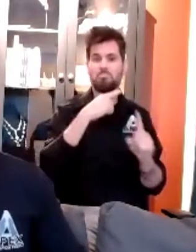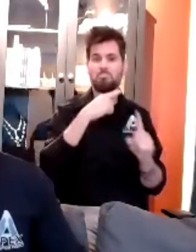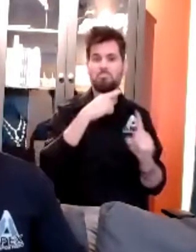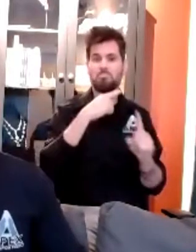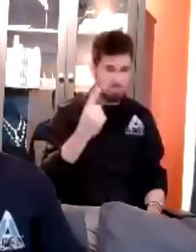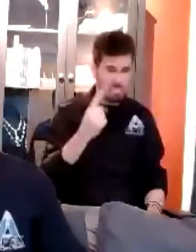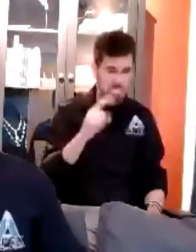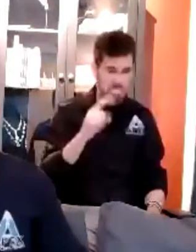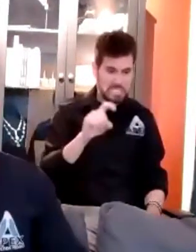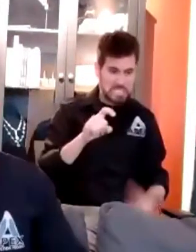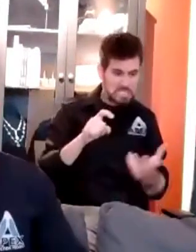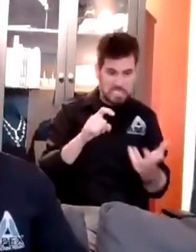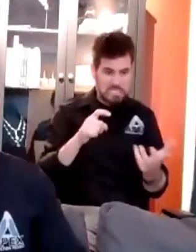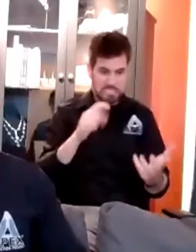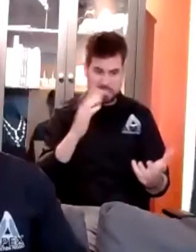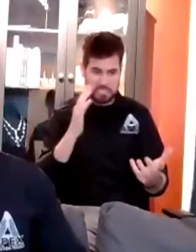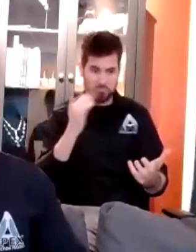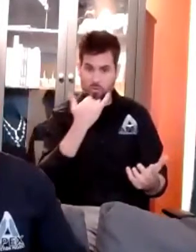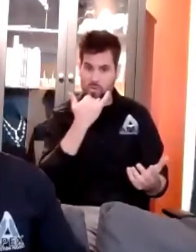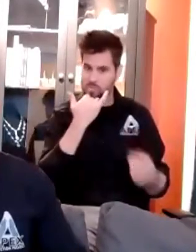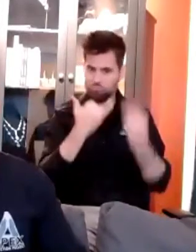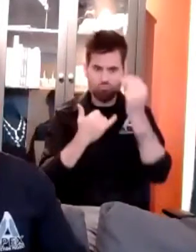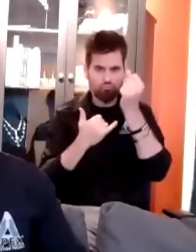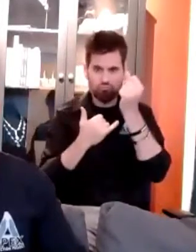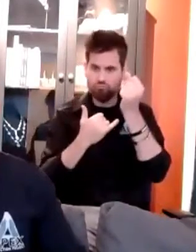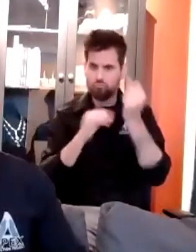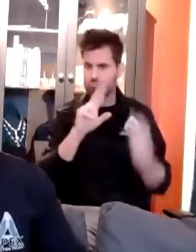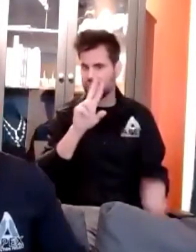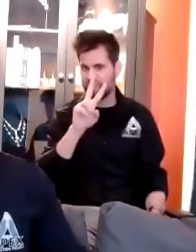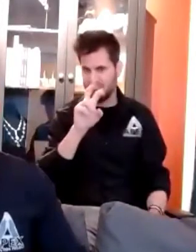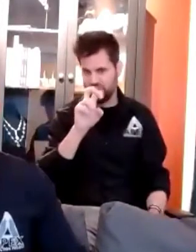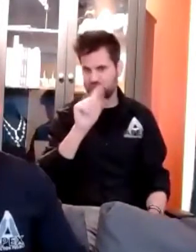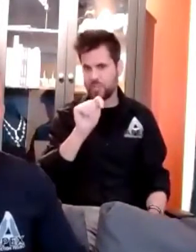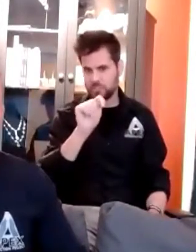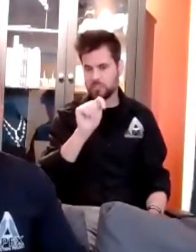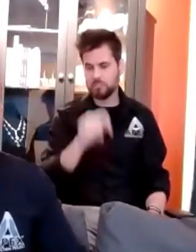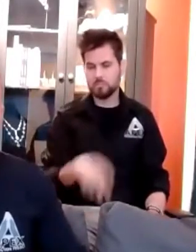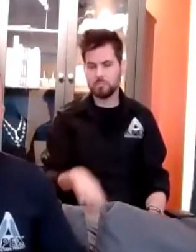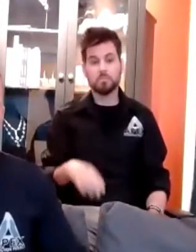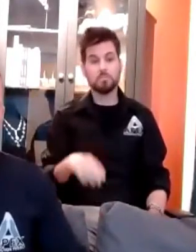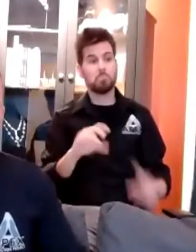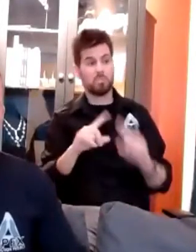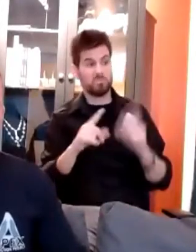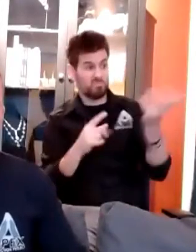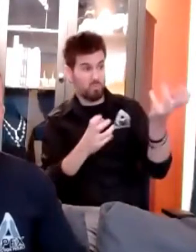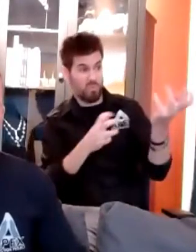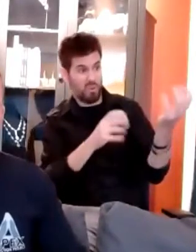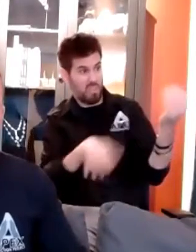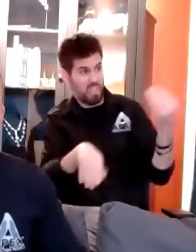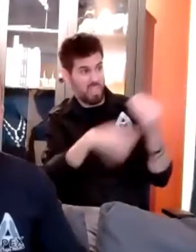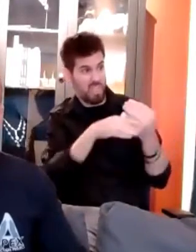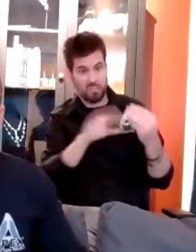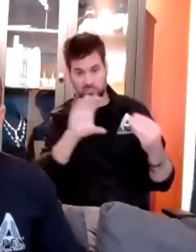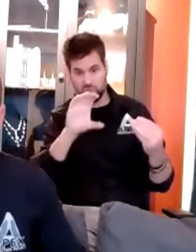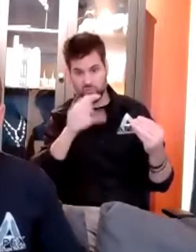is just extensive, watching them. And then Chelsea, do you wanna go into that a little more?